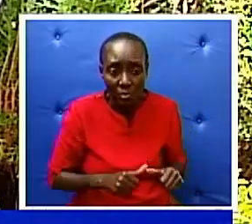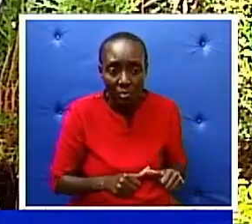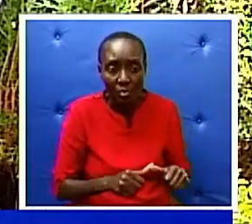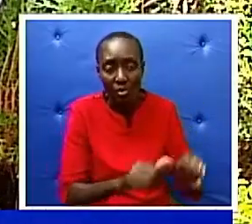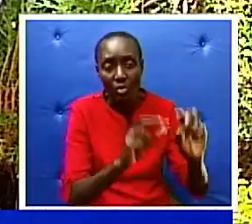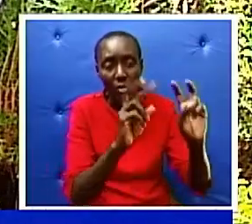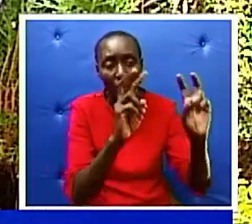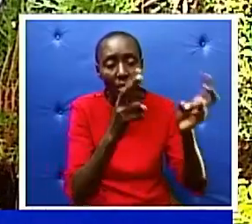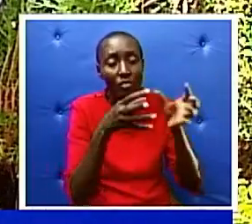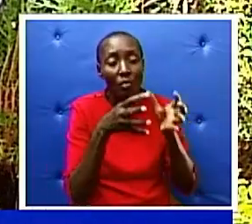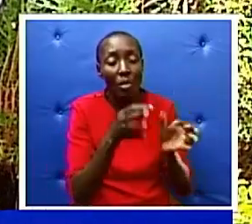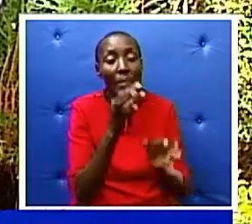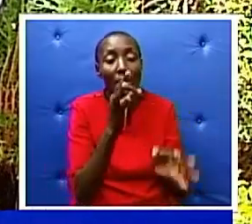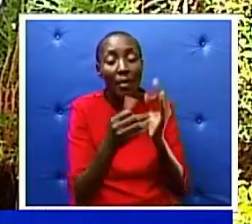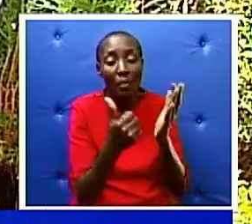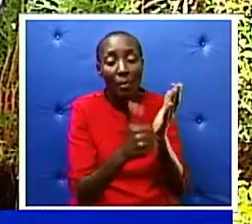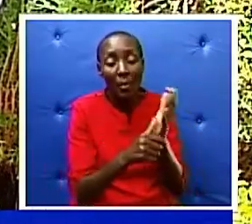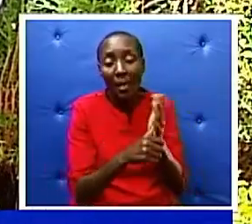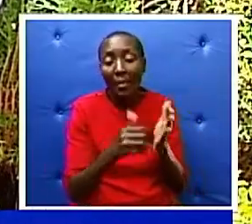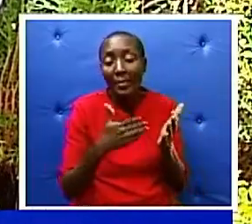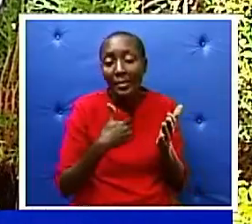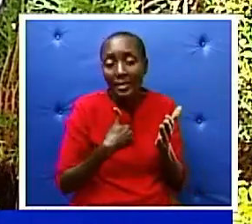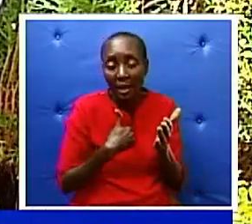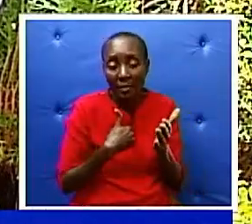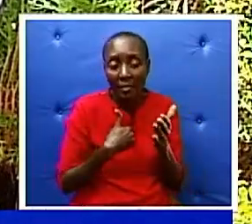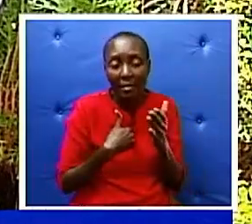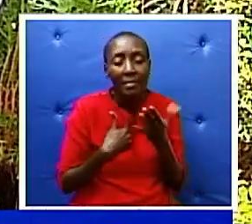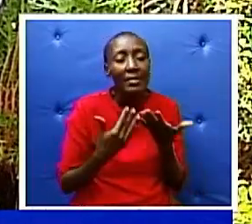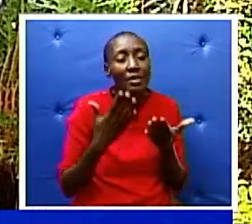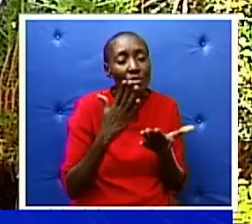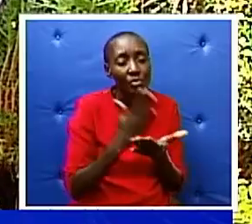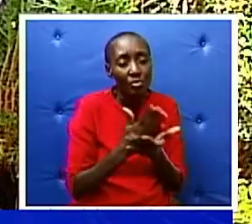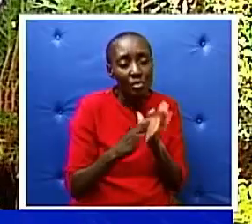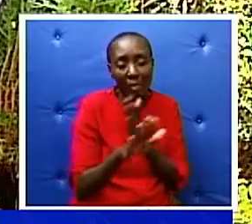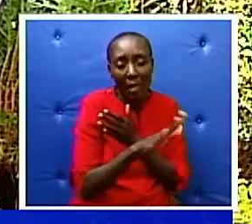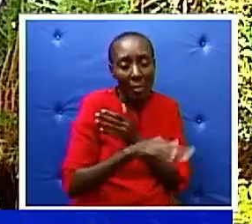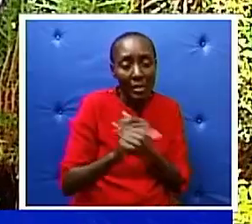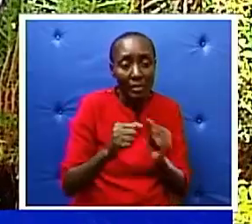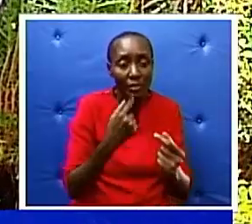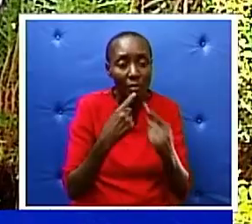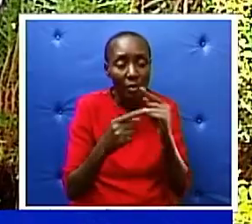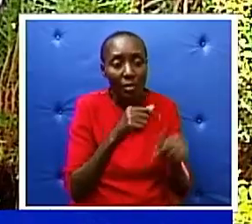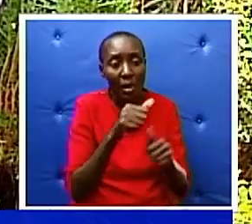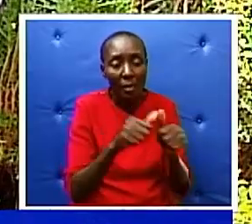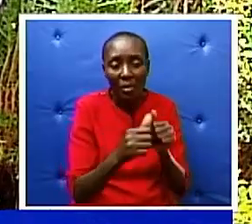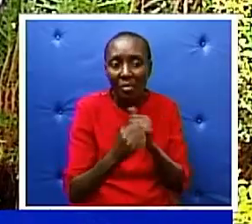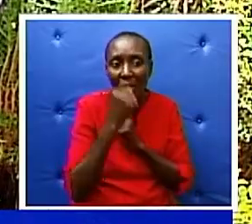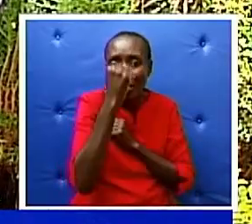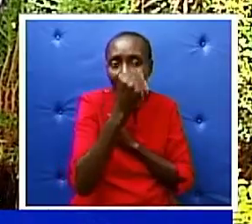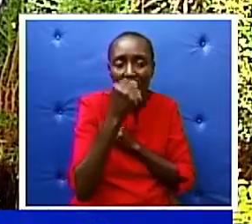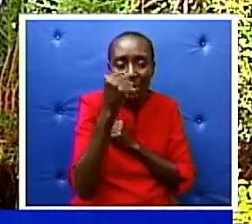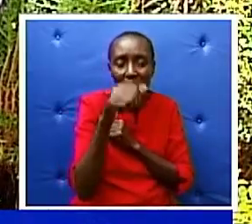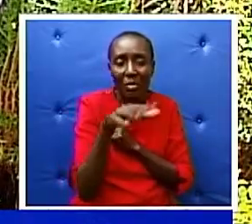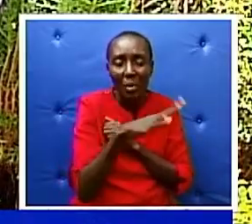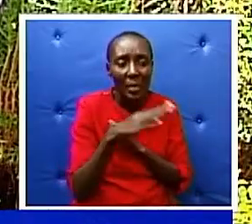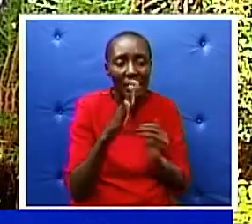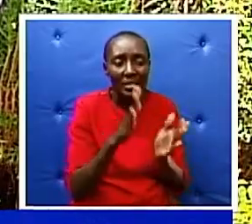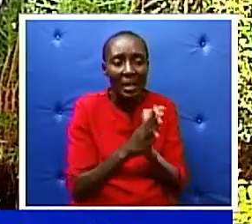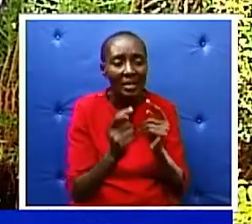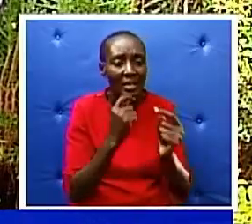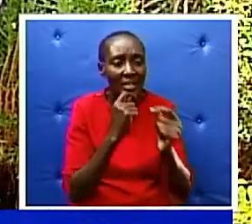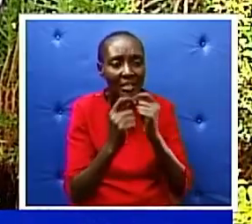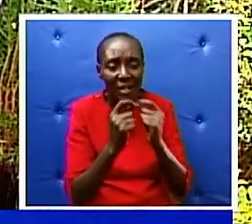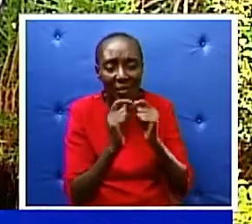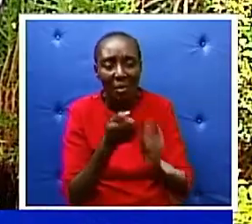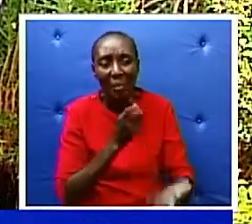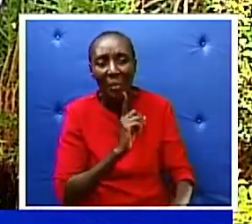party. If you have issues with the party, there are places to raise them, and not in political arenas and interviews